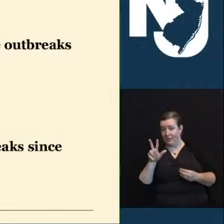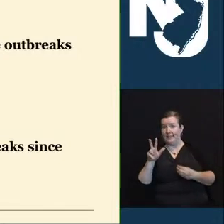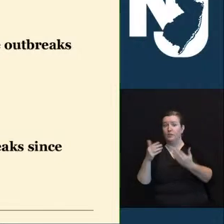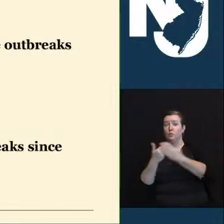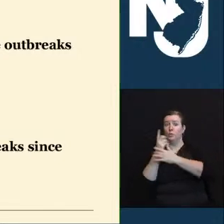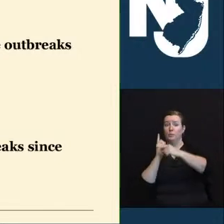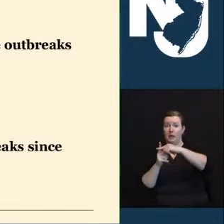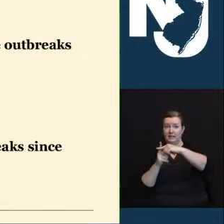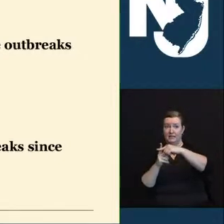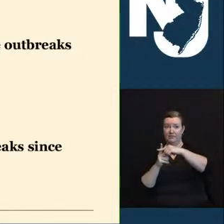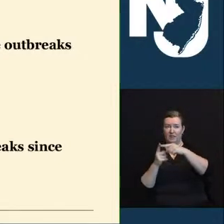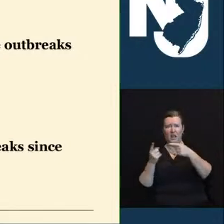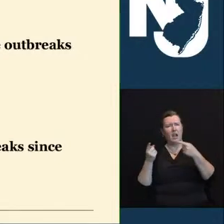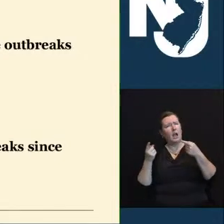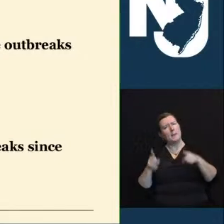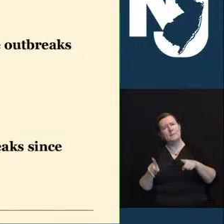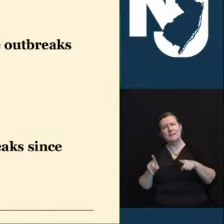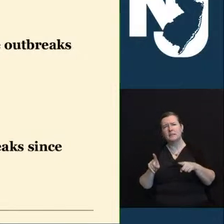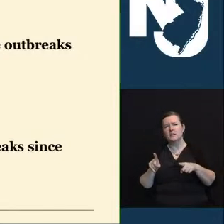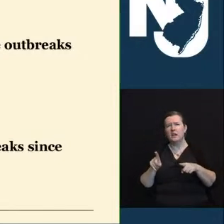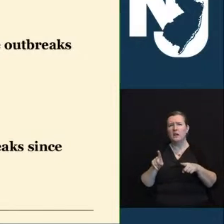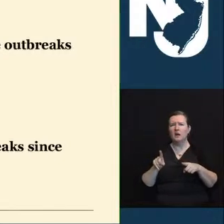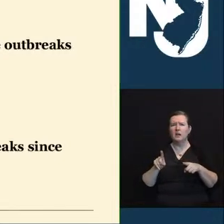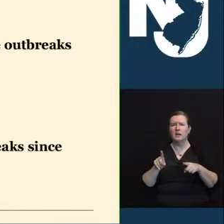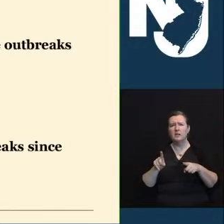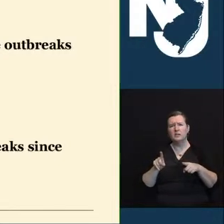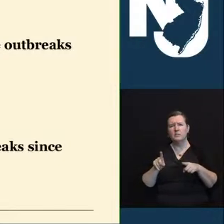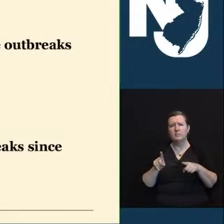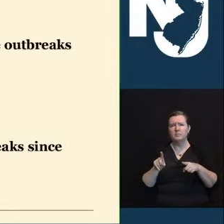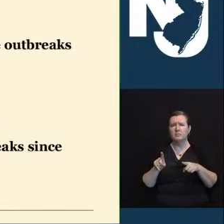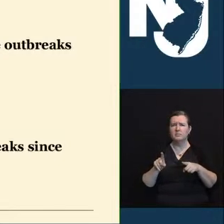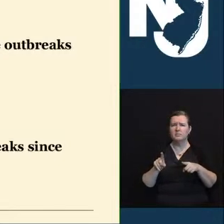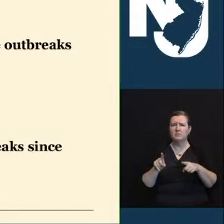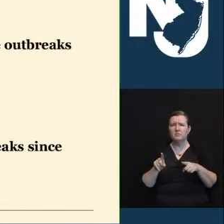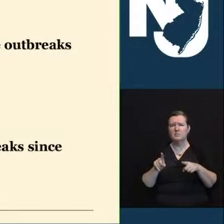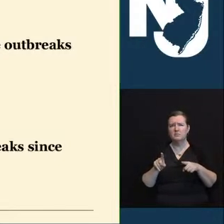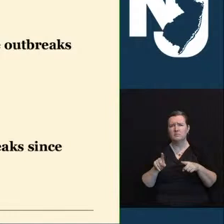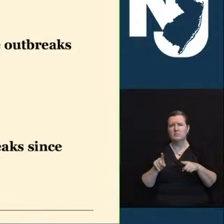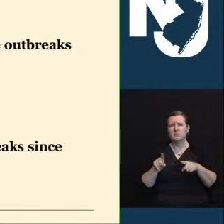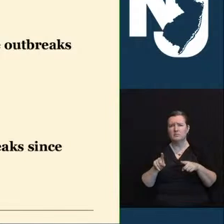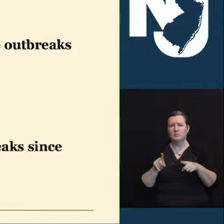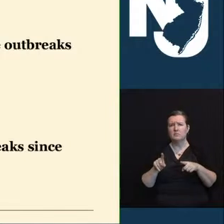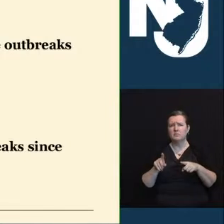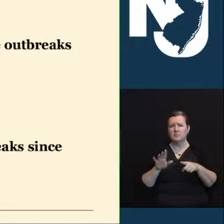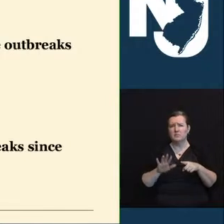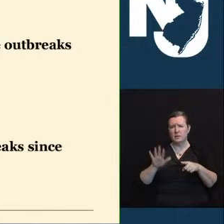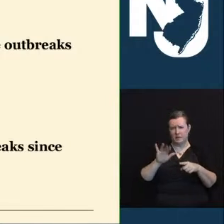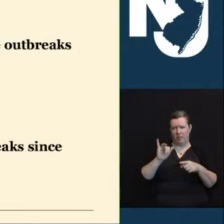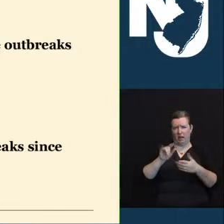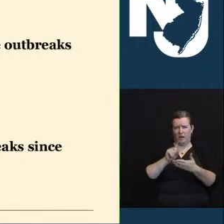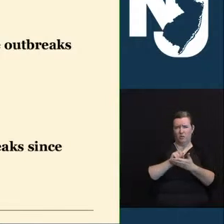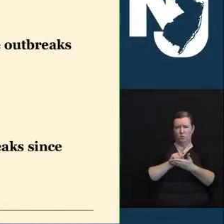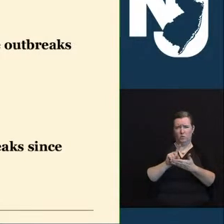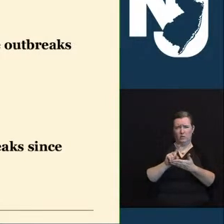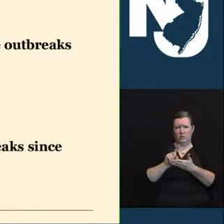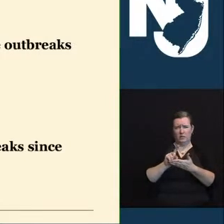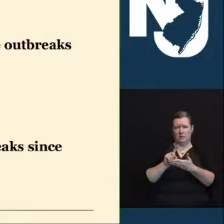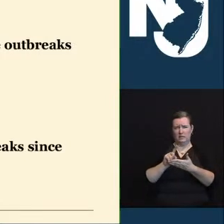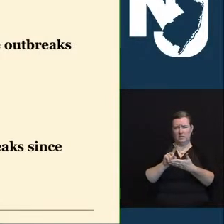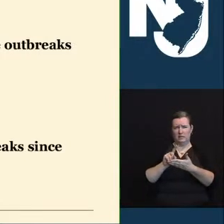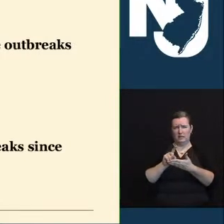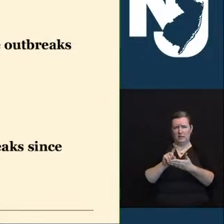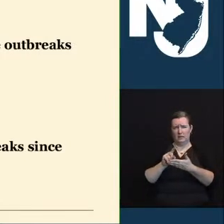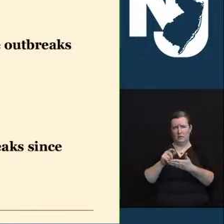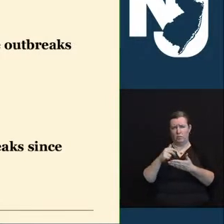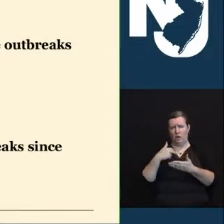in which, by the way, we take every single one of these cases deadly seriously, but in that same week we reported more than